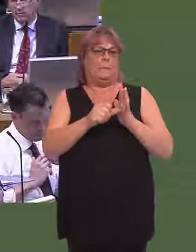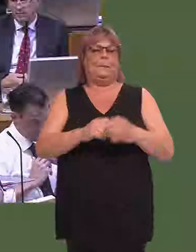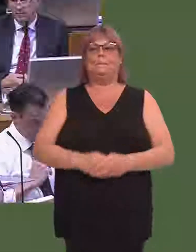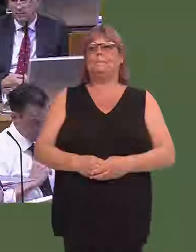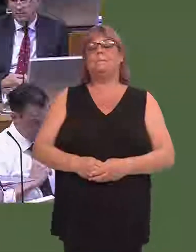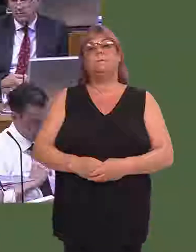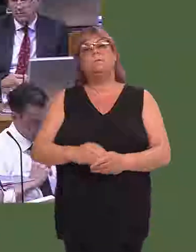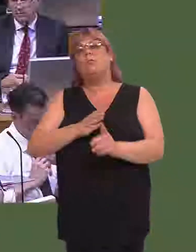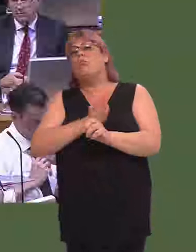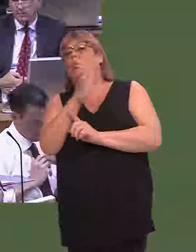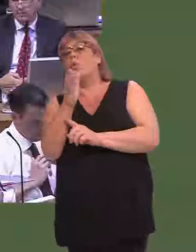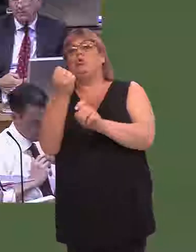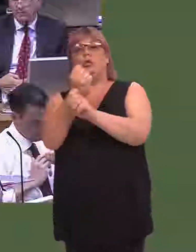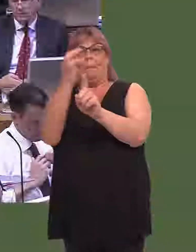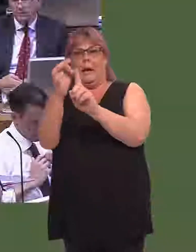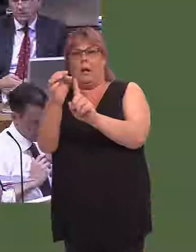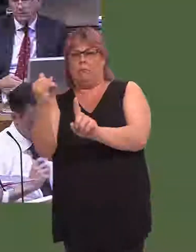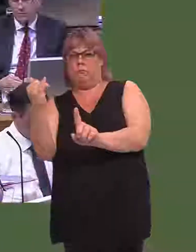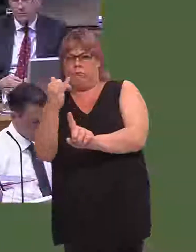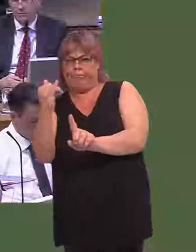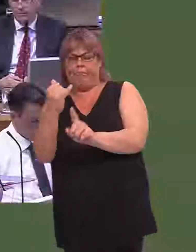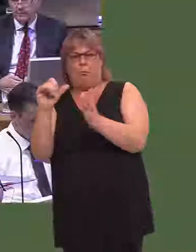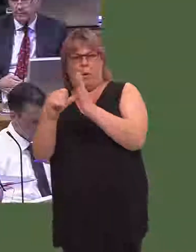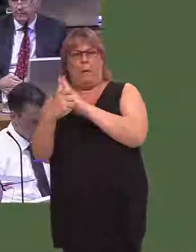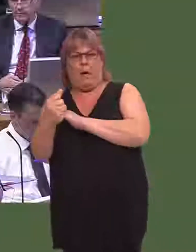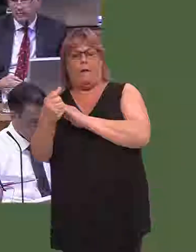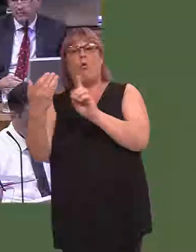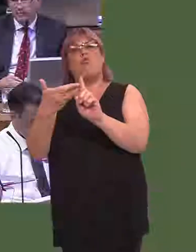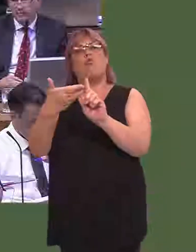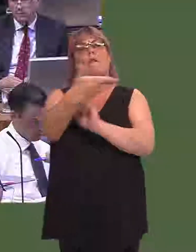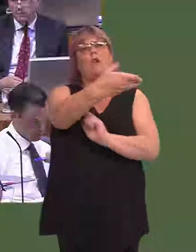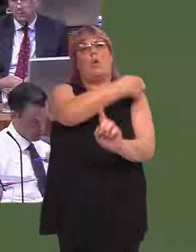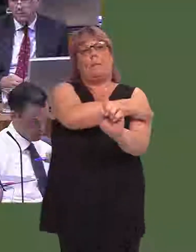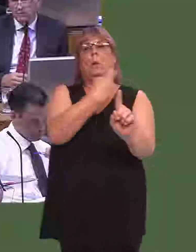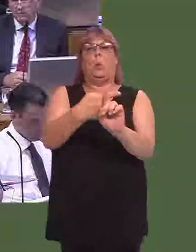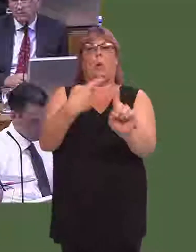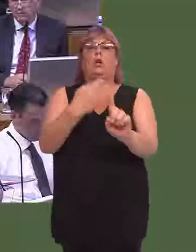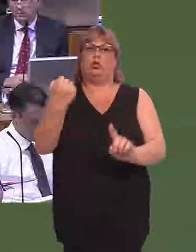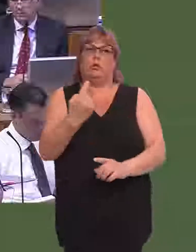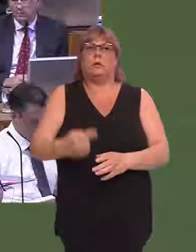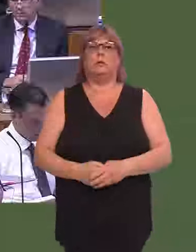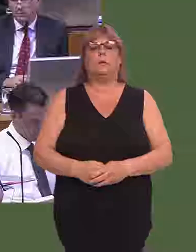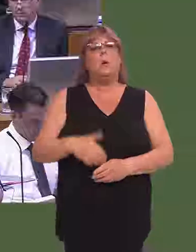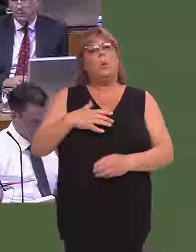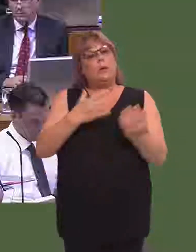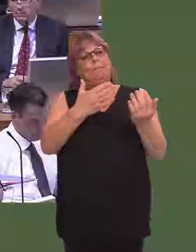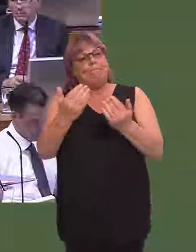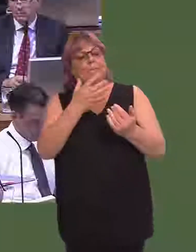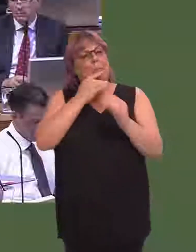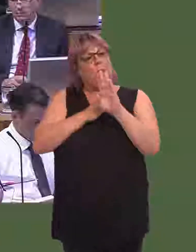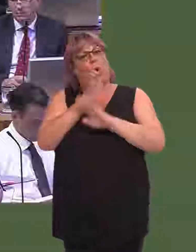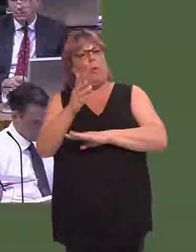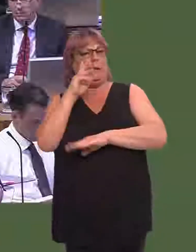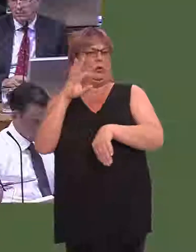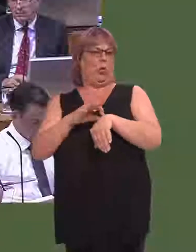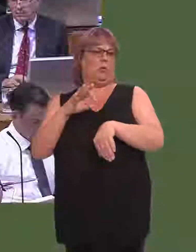make sure that all GPs are referring as quickly as possible because access to treatment is the same for everyone. It's simply a question of encouraging people to